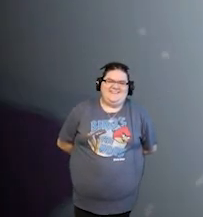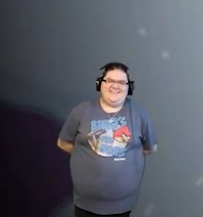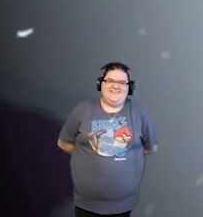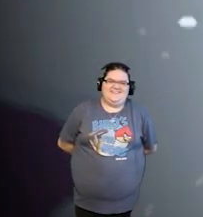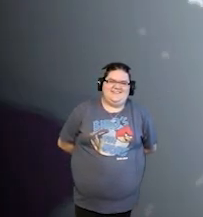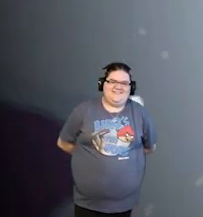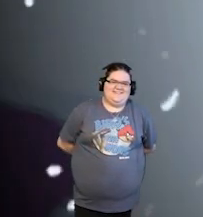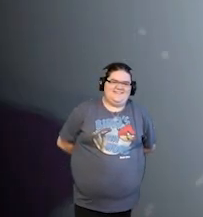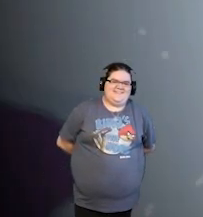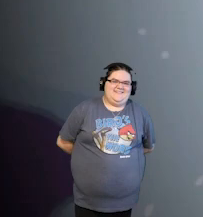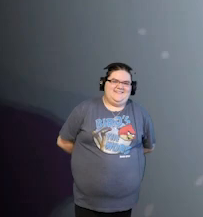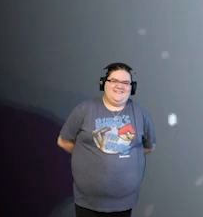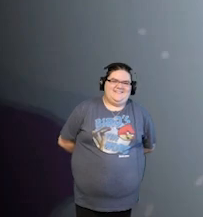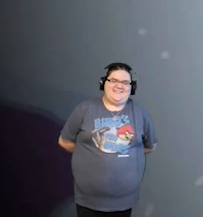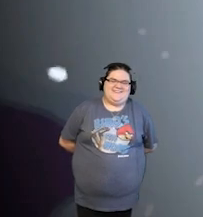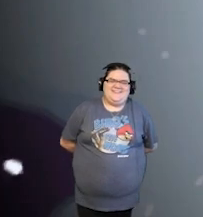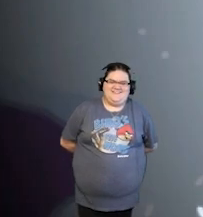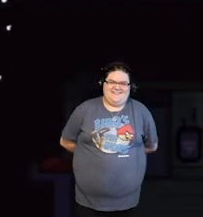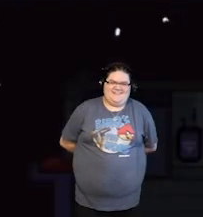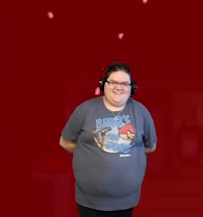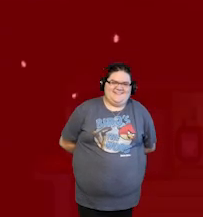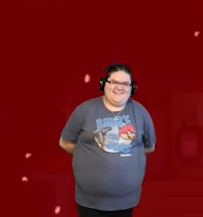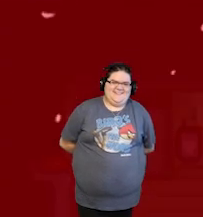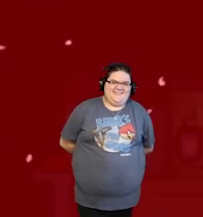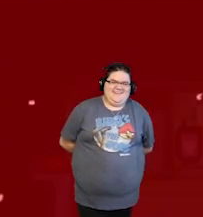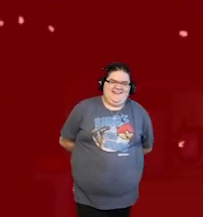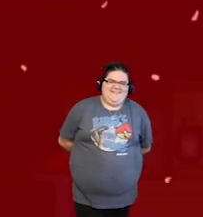do it, bro. Do it. I dare you, bro.